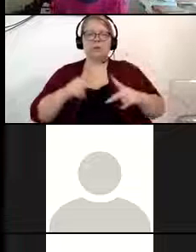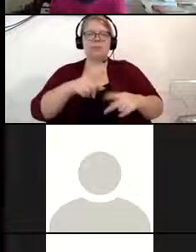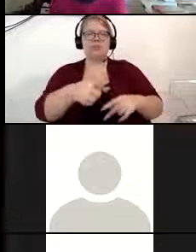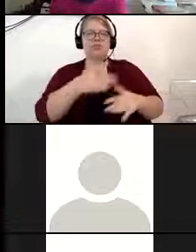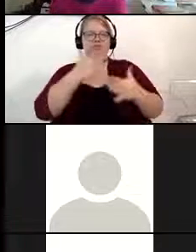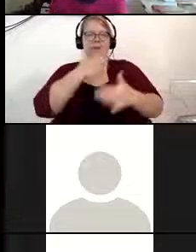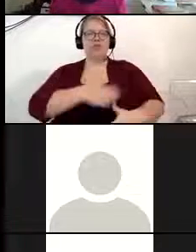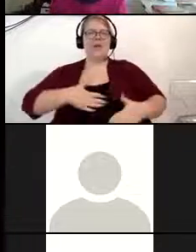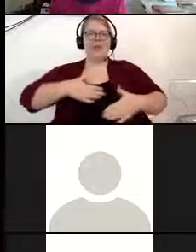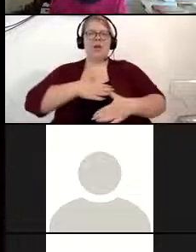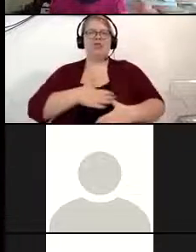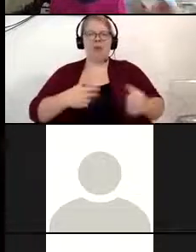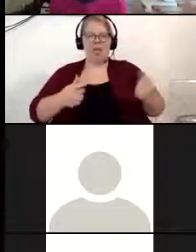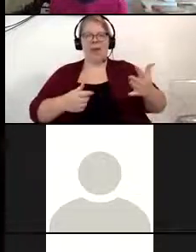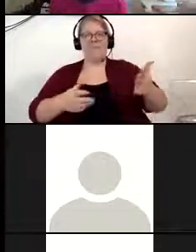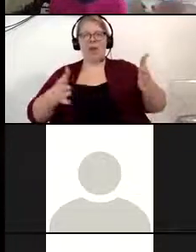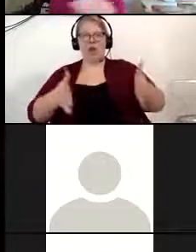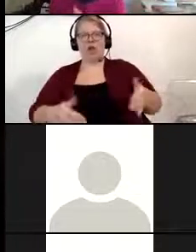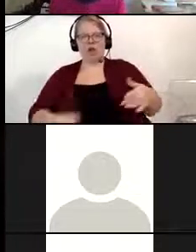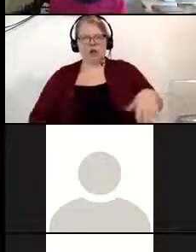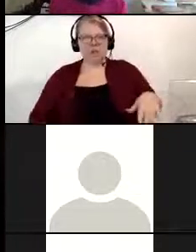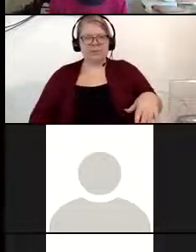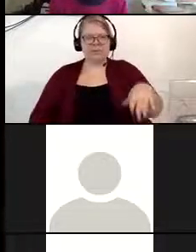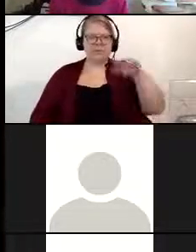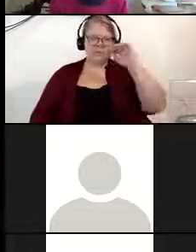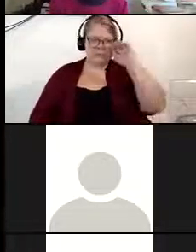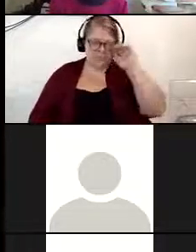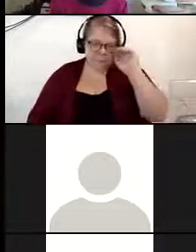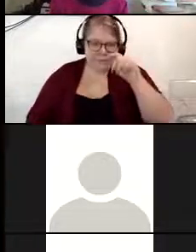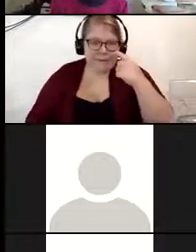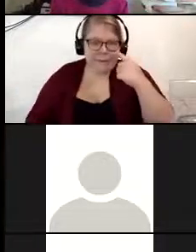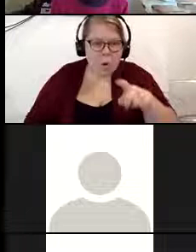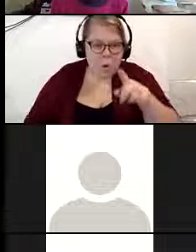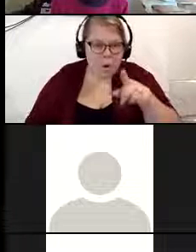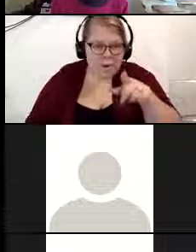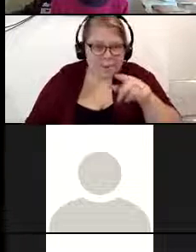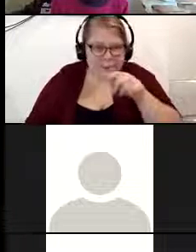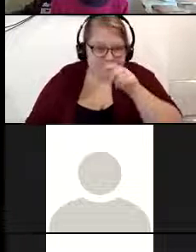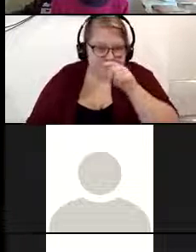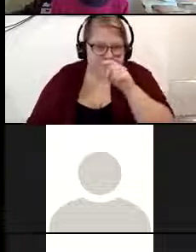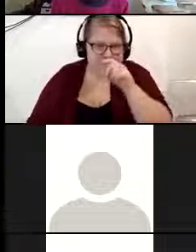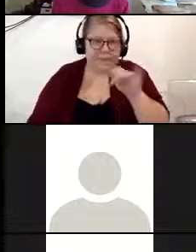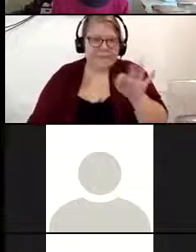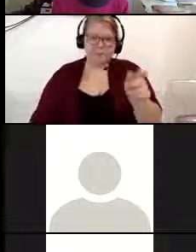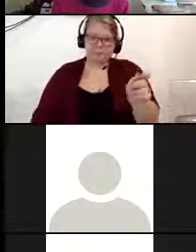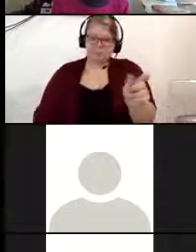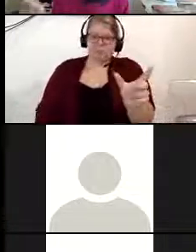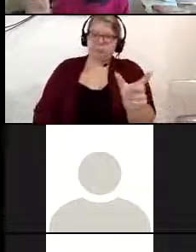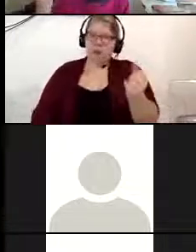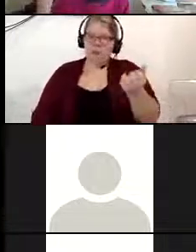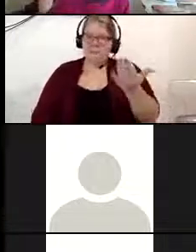And as you can see here, when you look at the area, the domain of financial